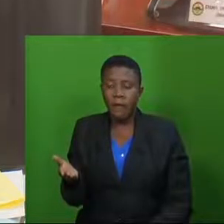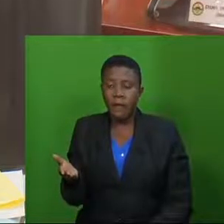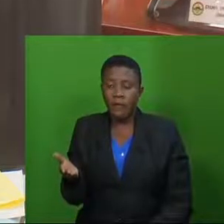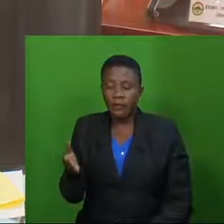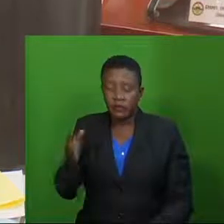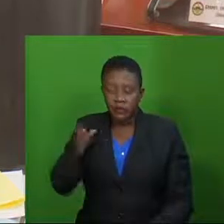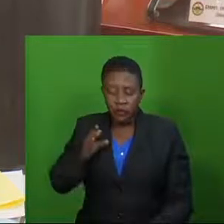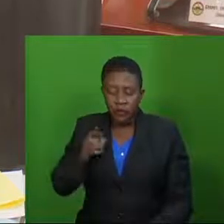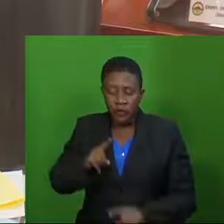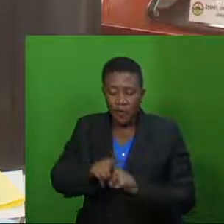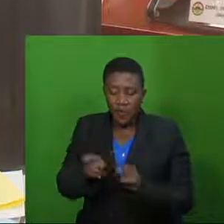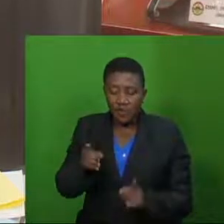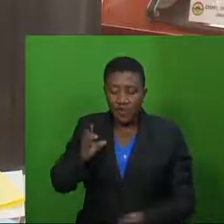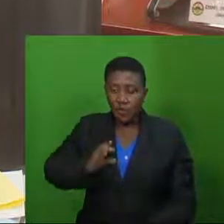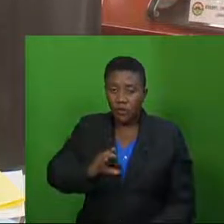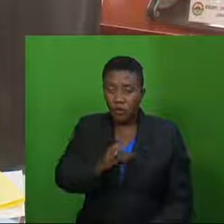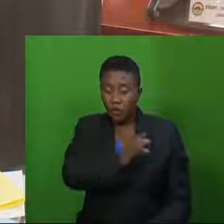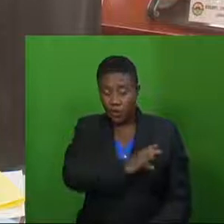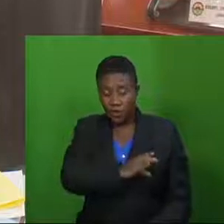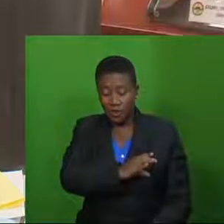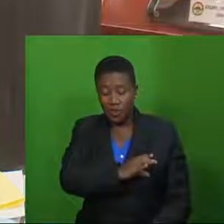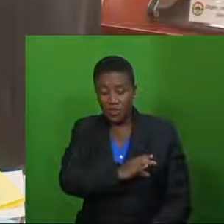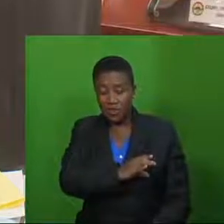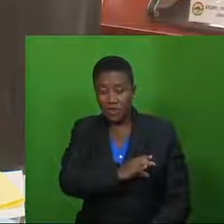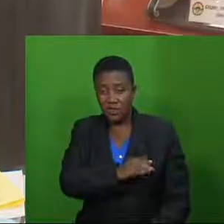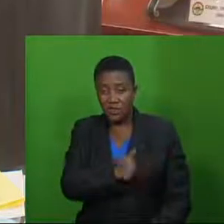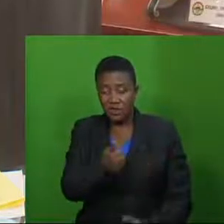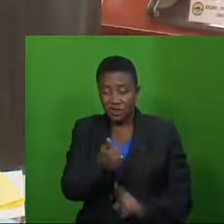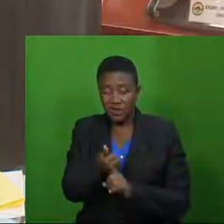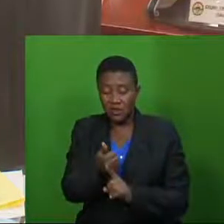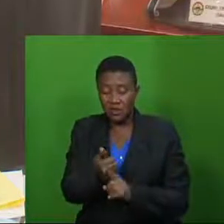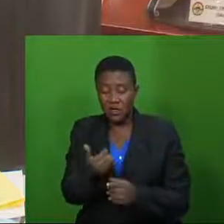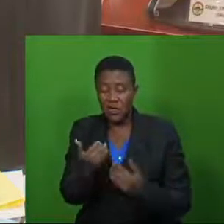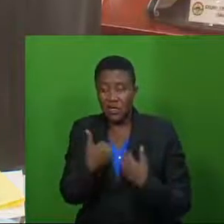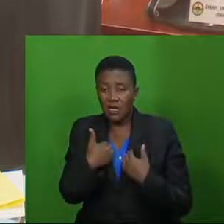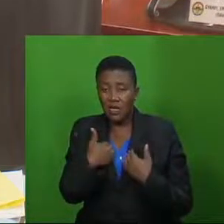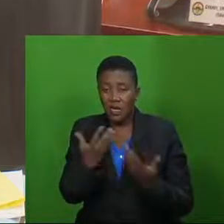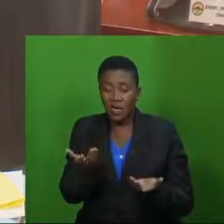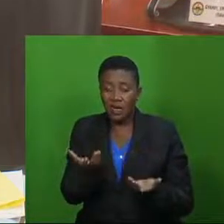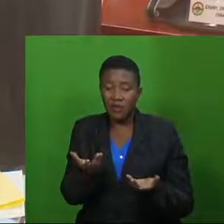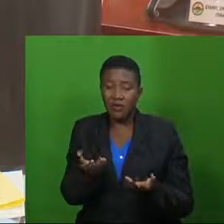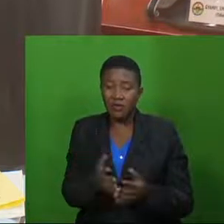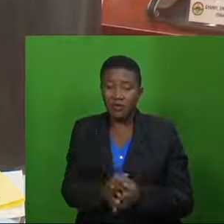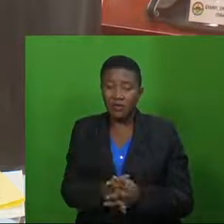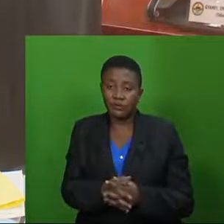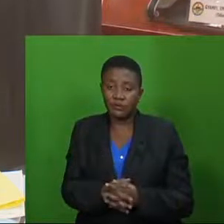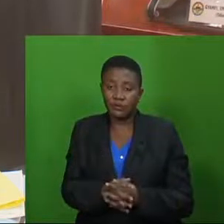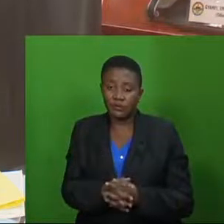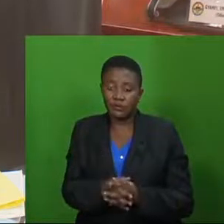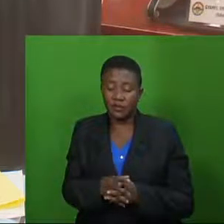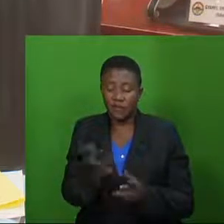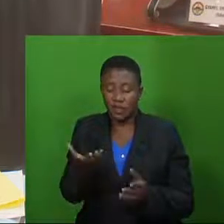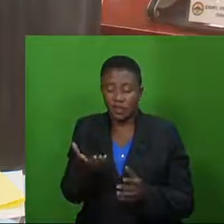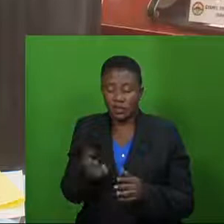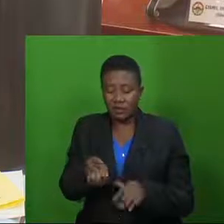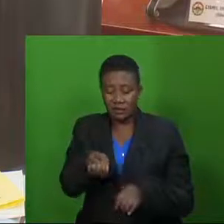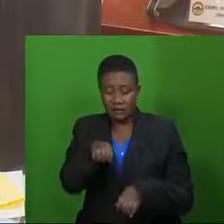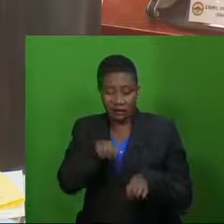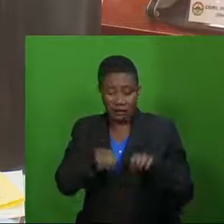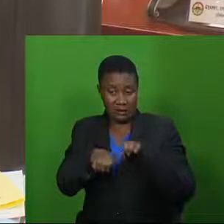that really have often differed a bit in their